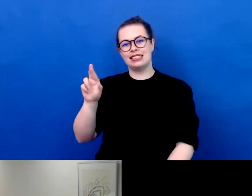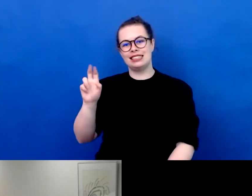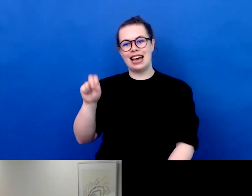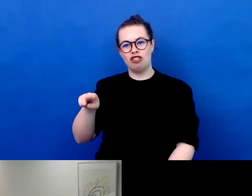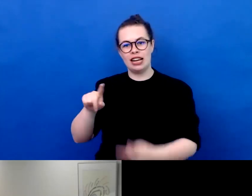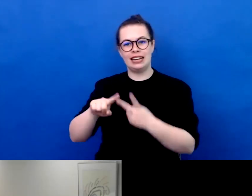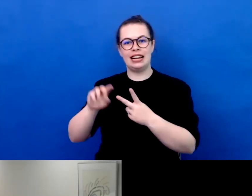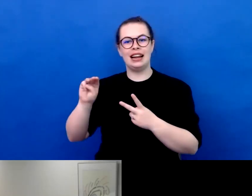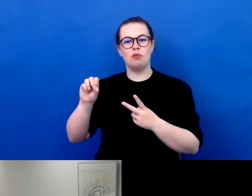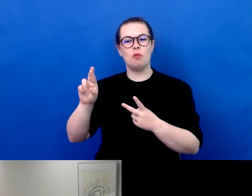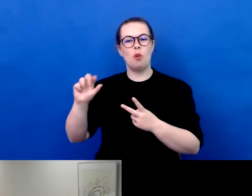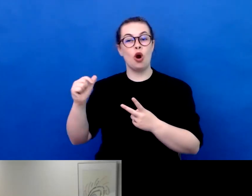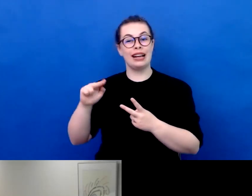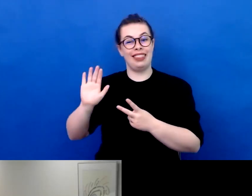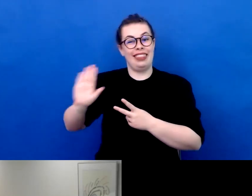probably.